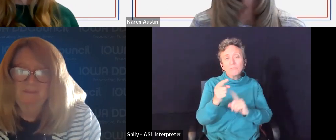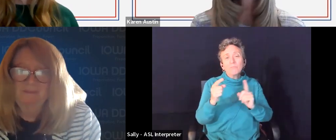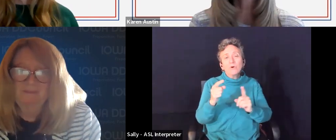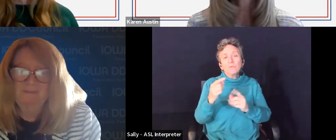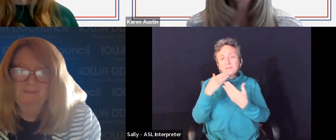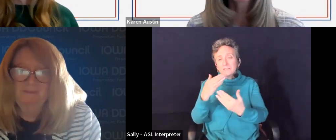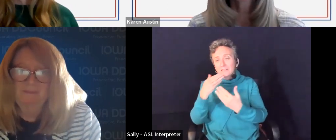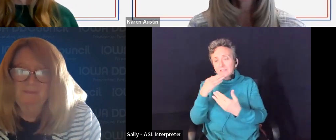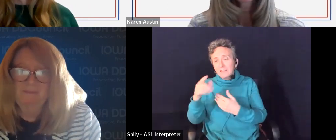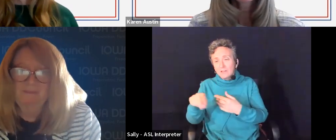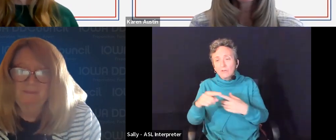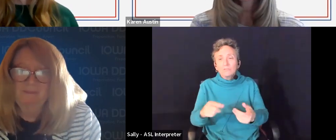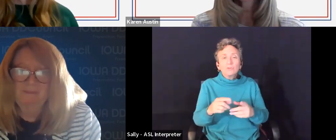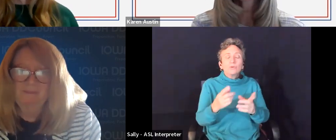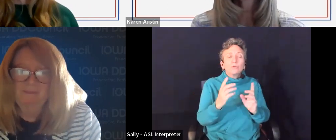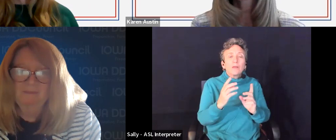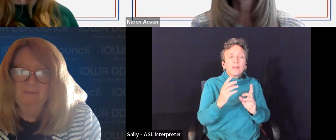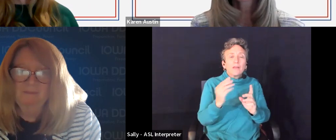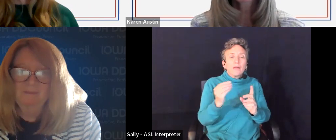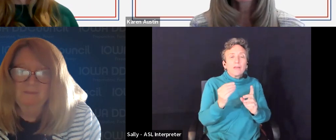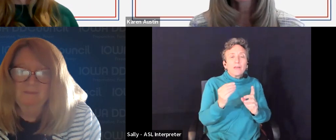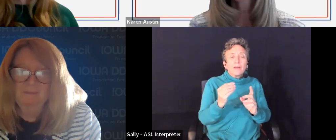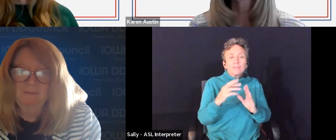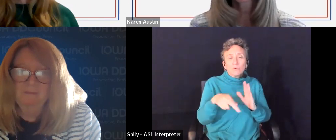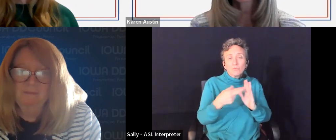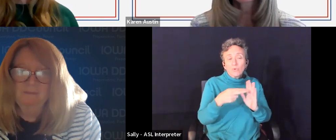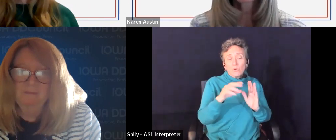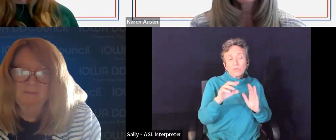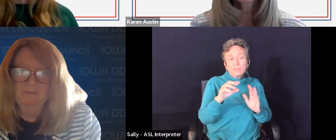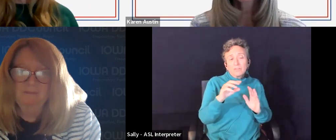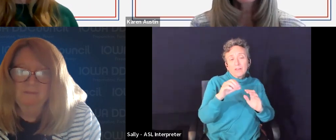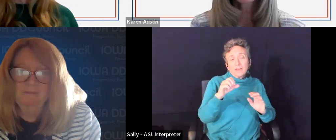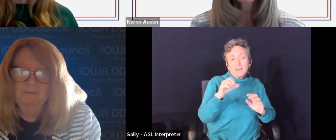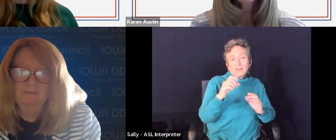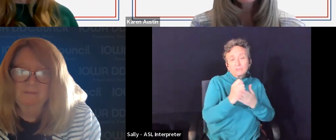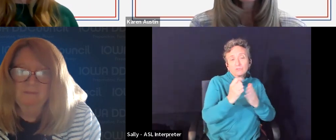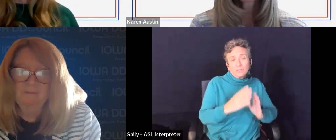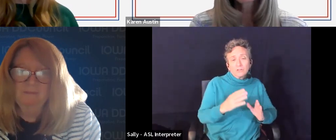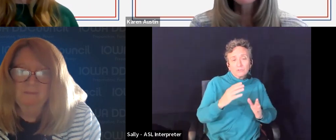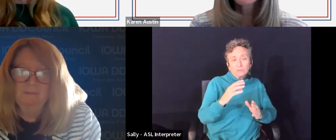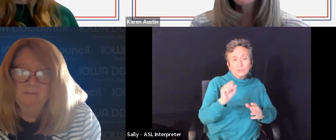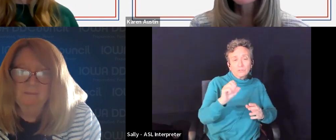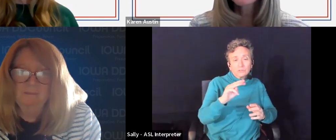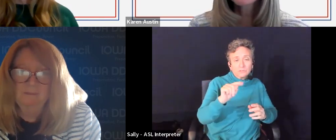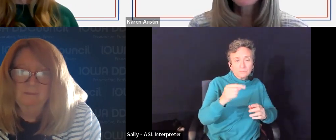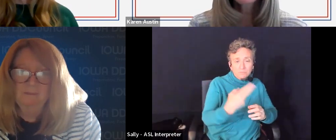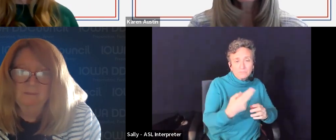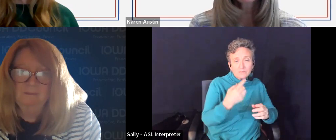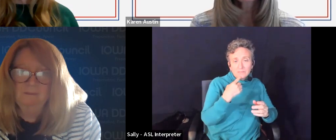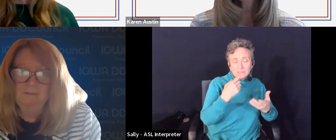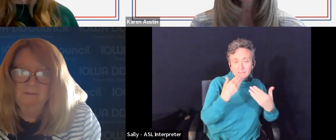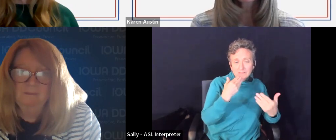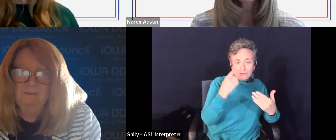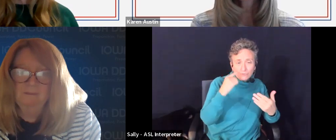of the presentation, want to end with the role that they play in really trying to help grow this program. Then we would encourage those of